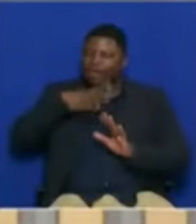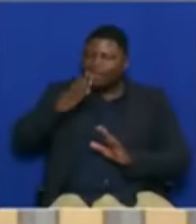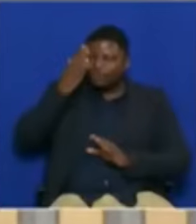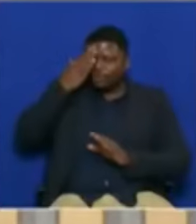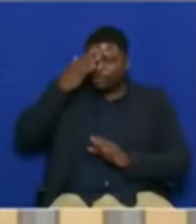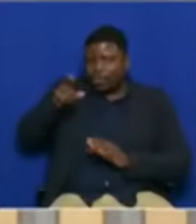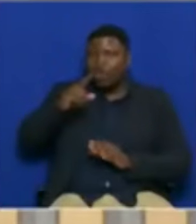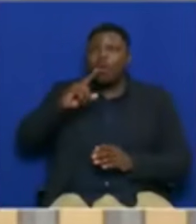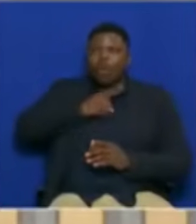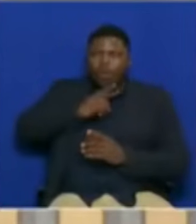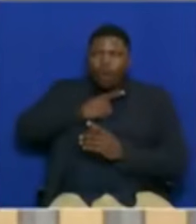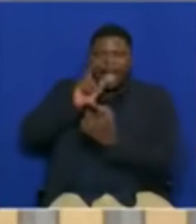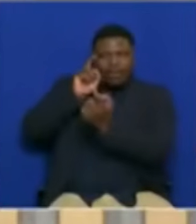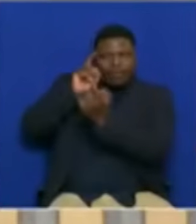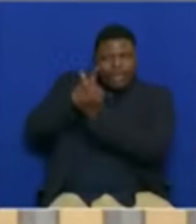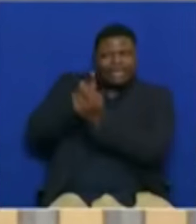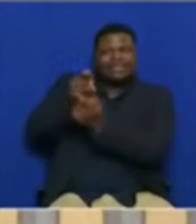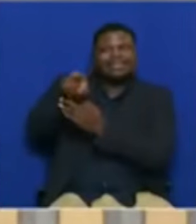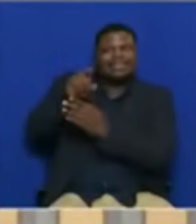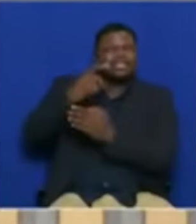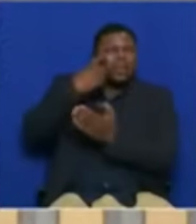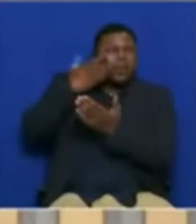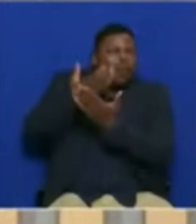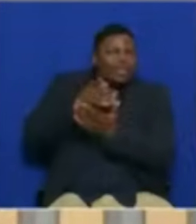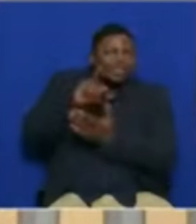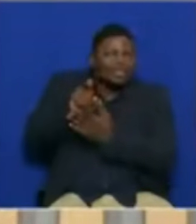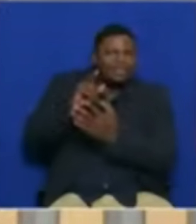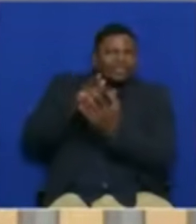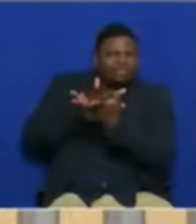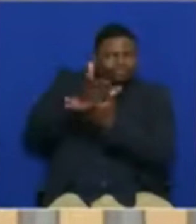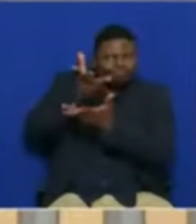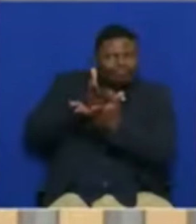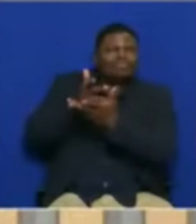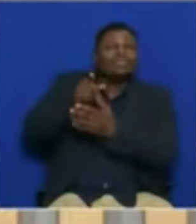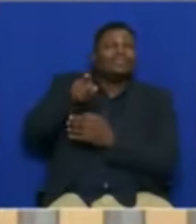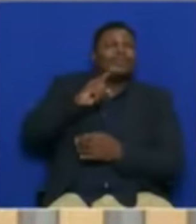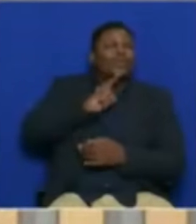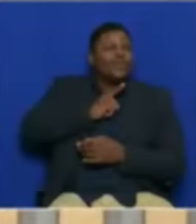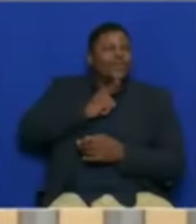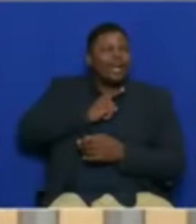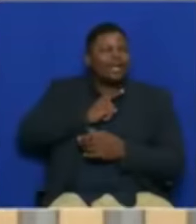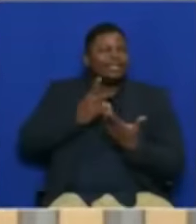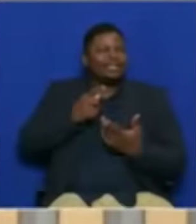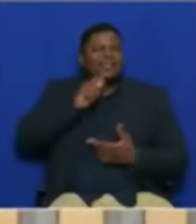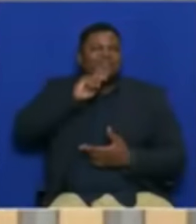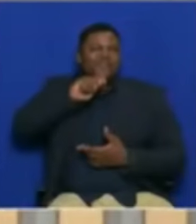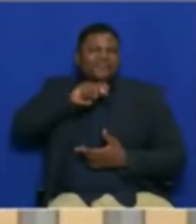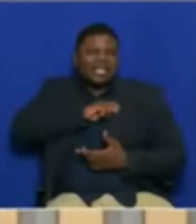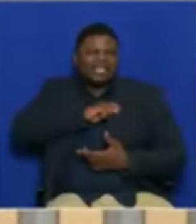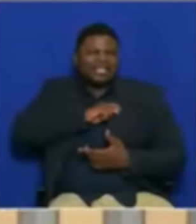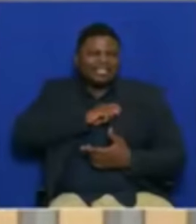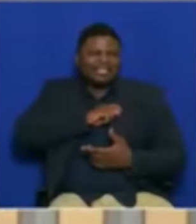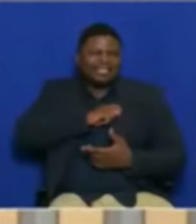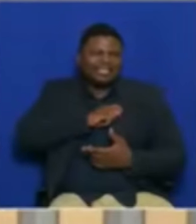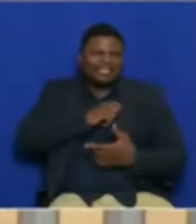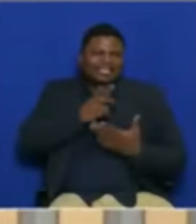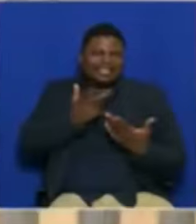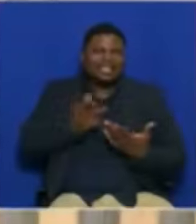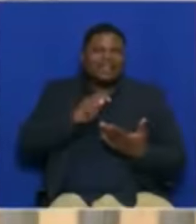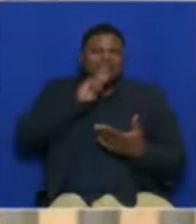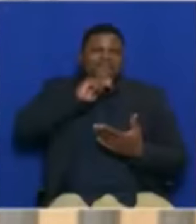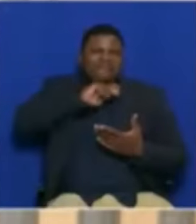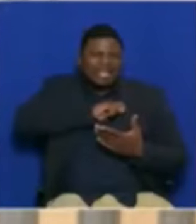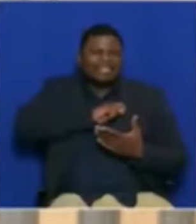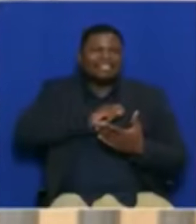this witness speak to. Sorry. The facts of the matter that you wanted this